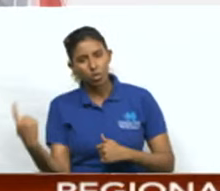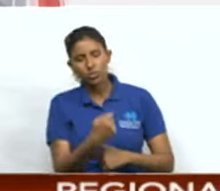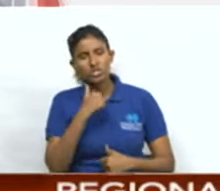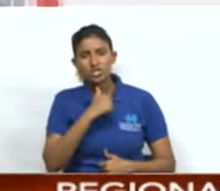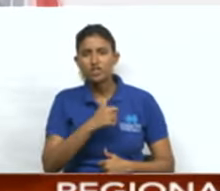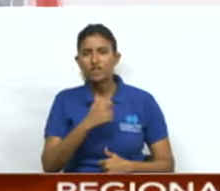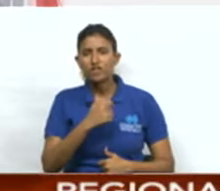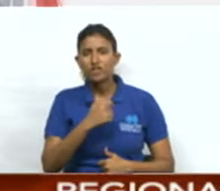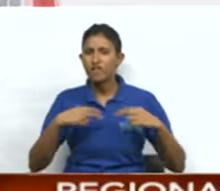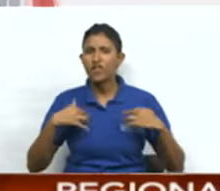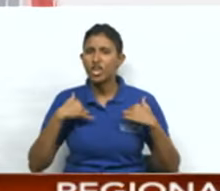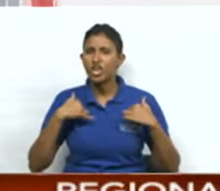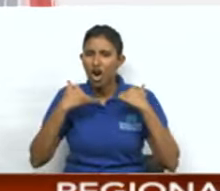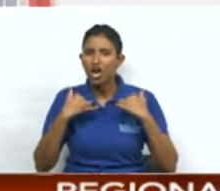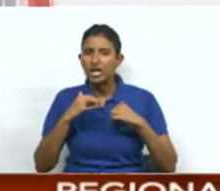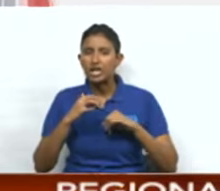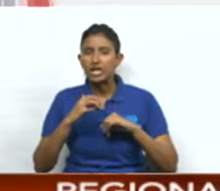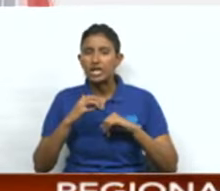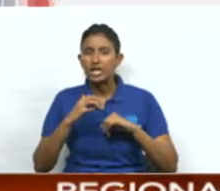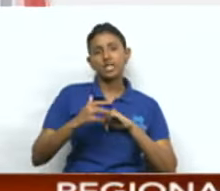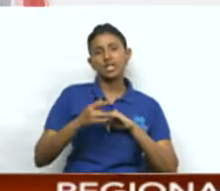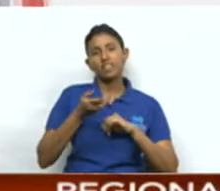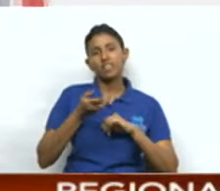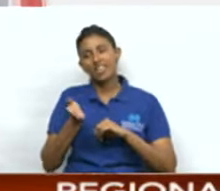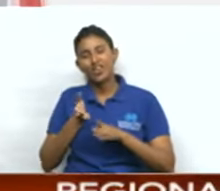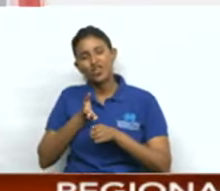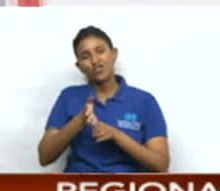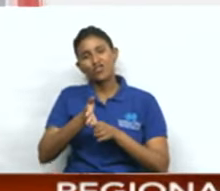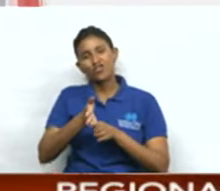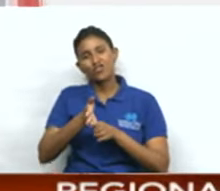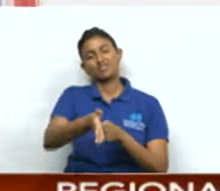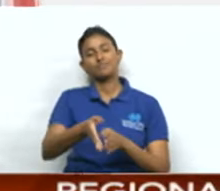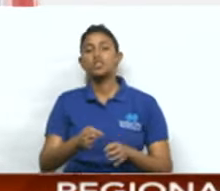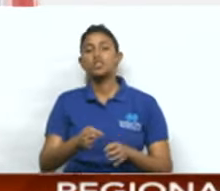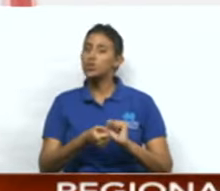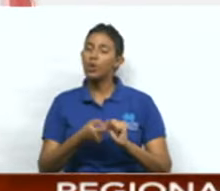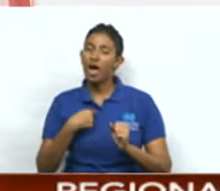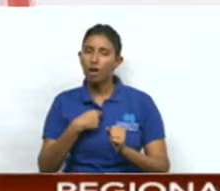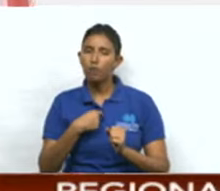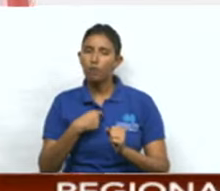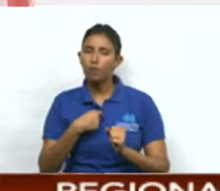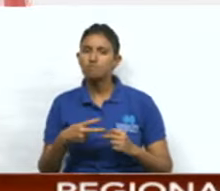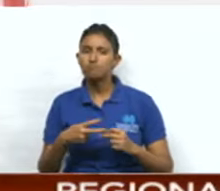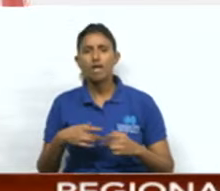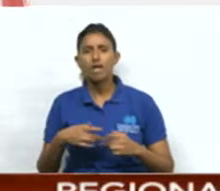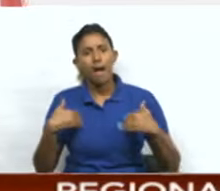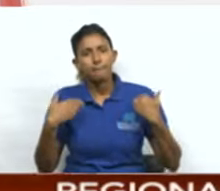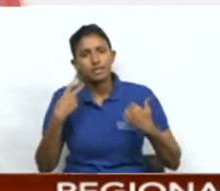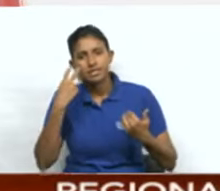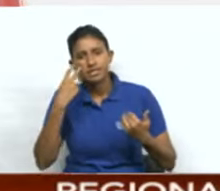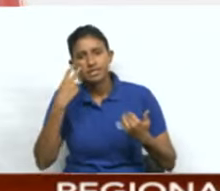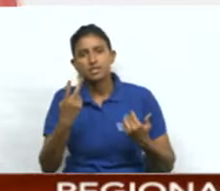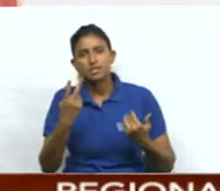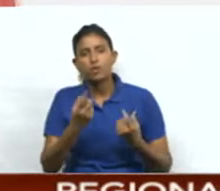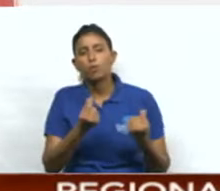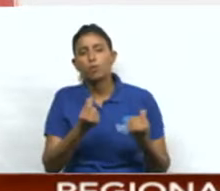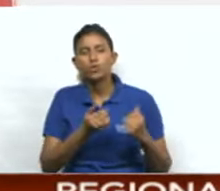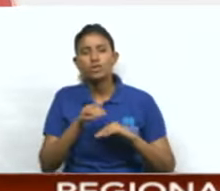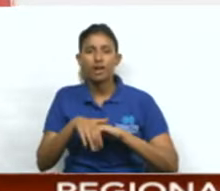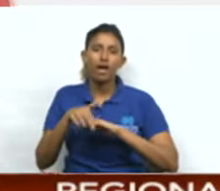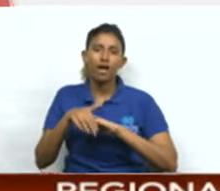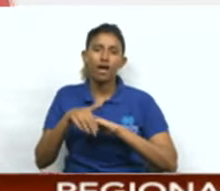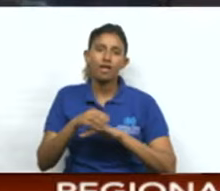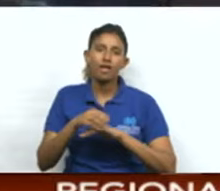So I was pretty happy with what we did tonight, and again, incremental improvements. Let's stay with national